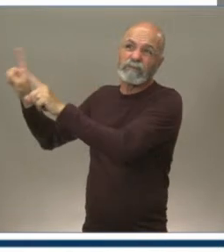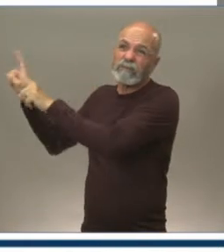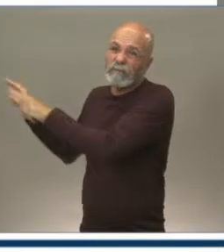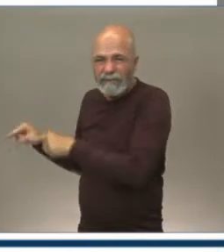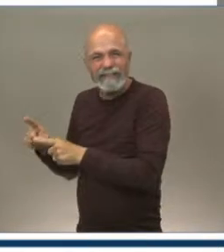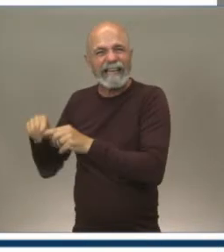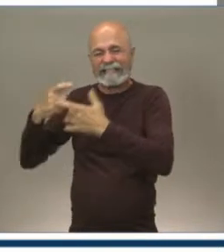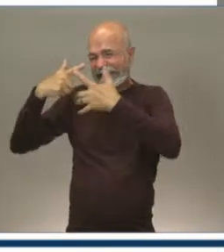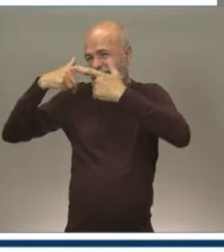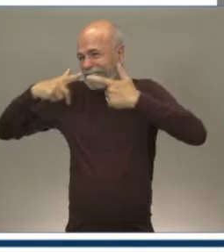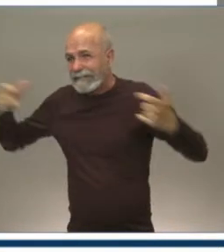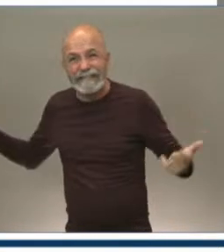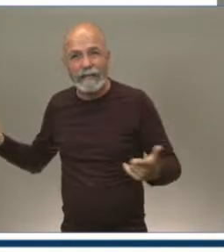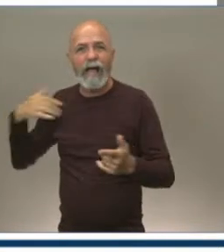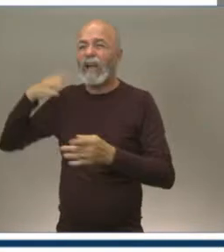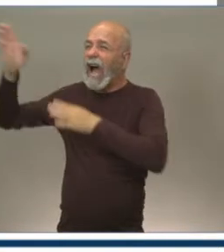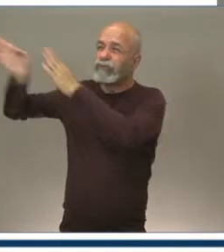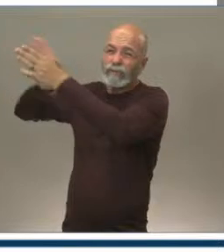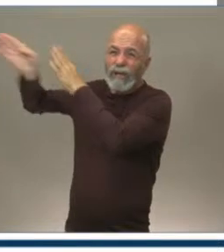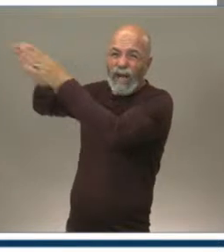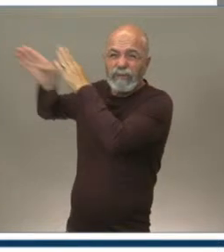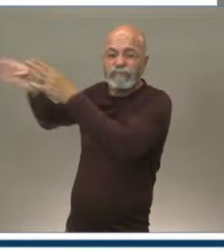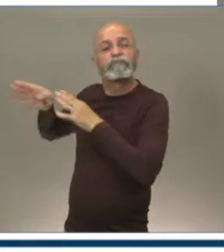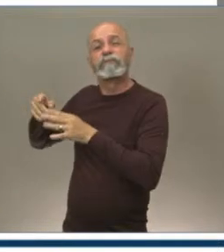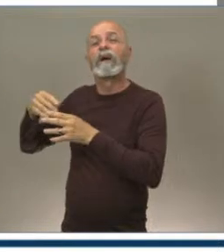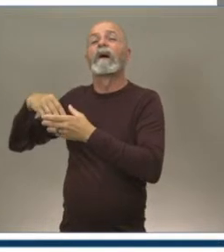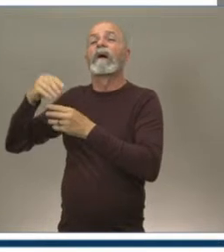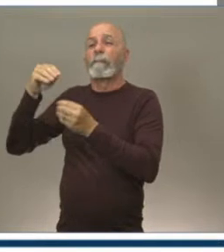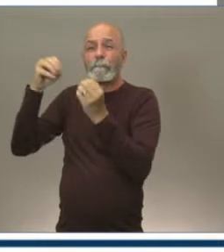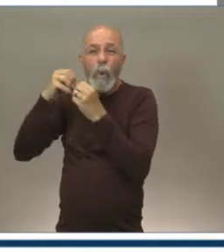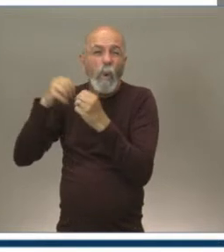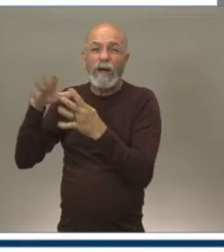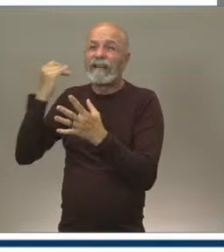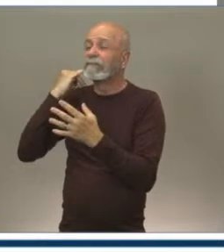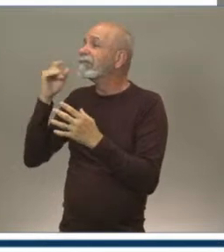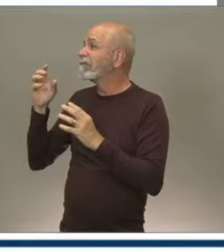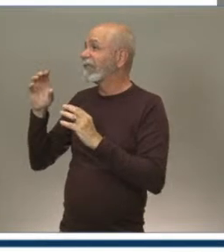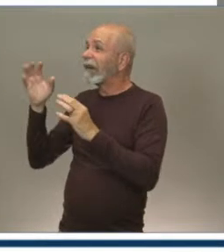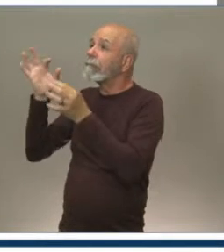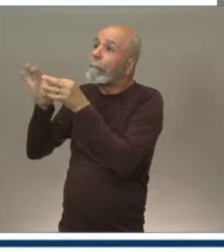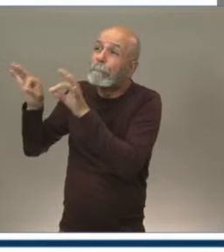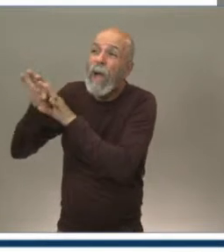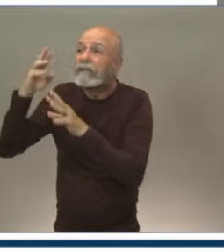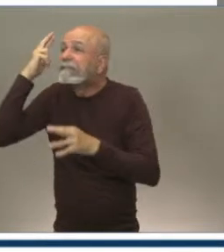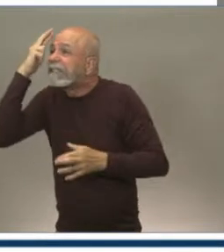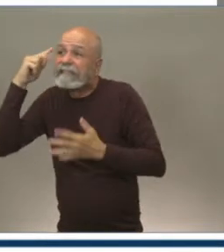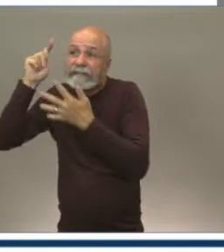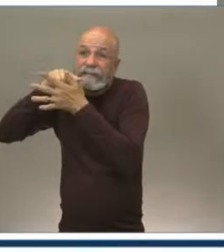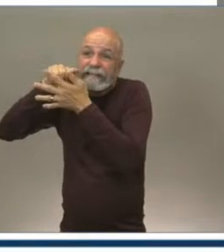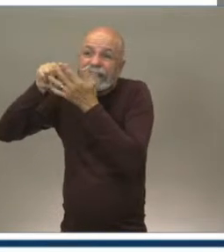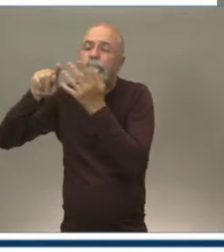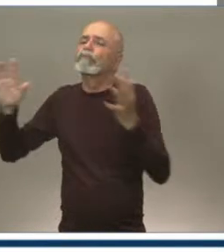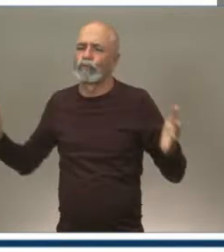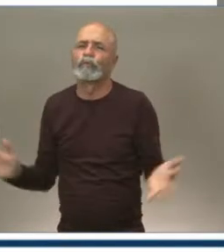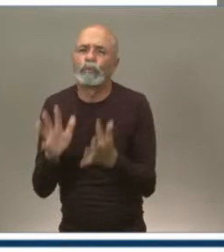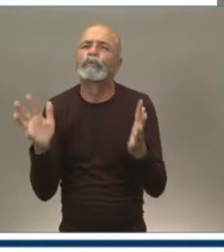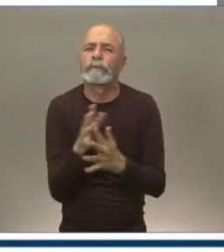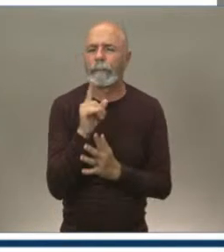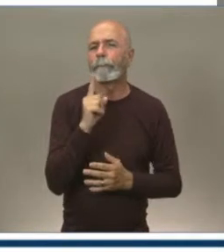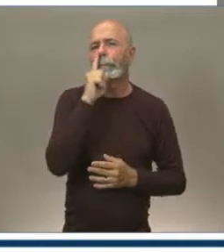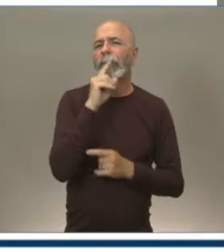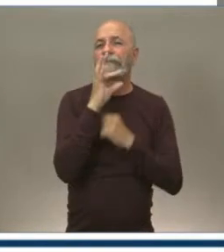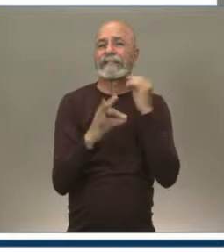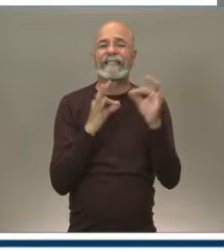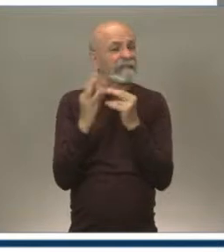have to go out and about more frequently. So if you're in one of these categories, especially, even if you don't have